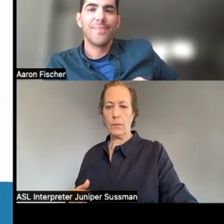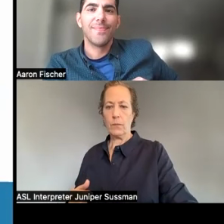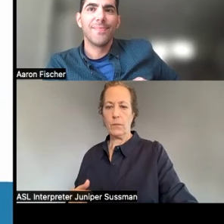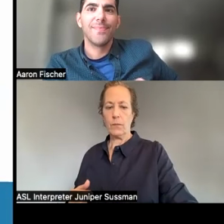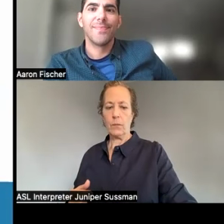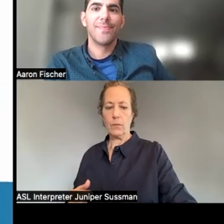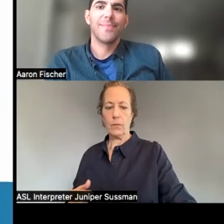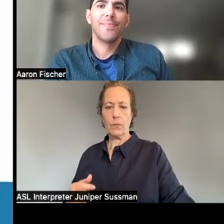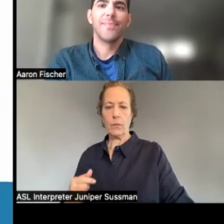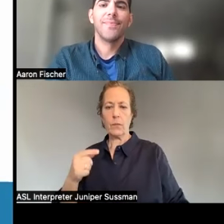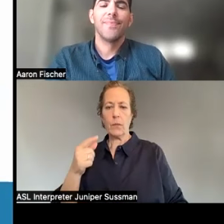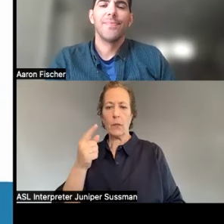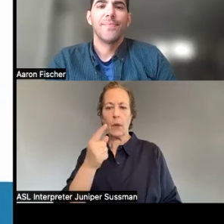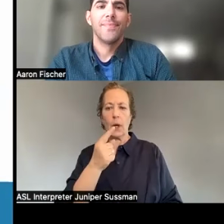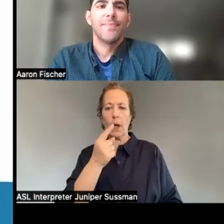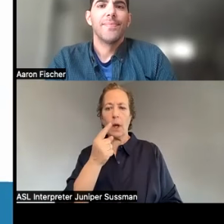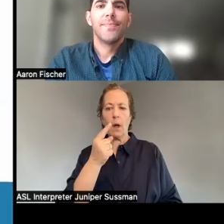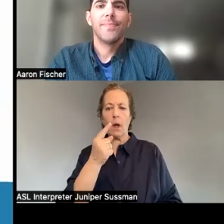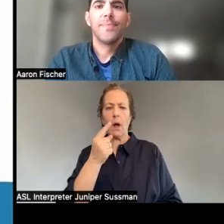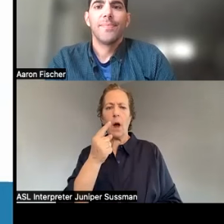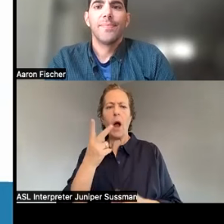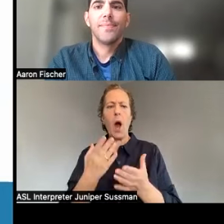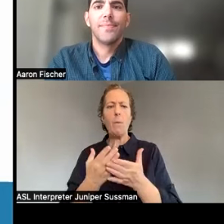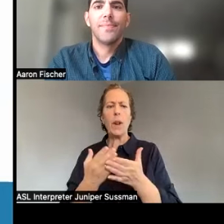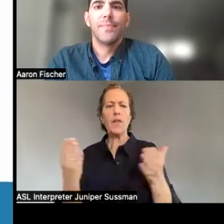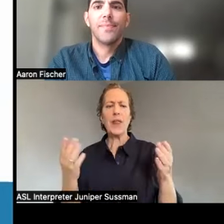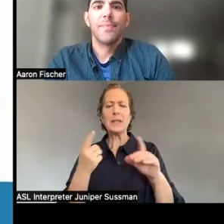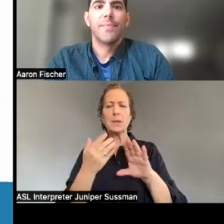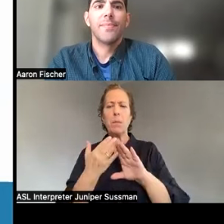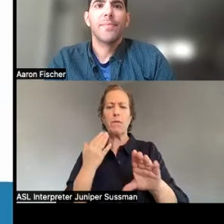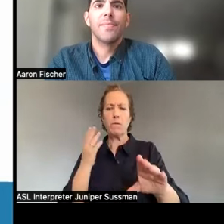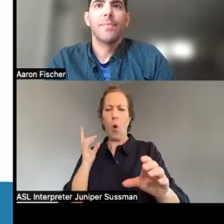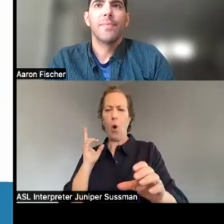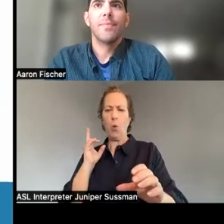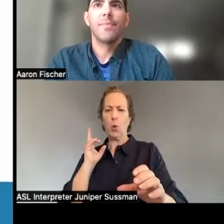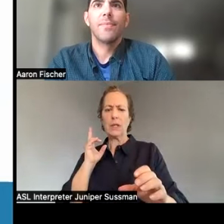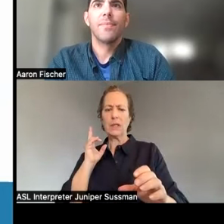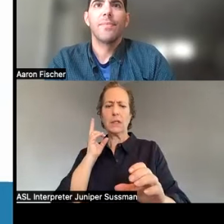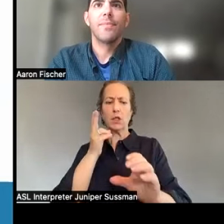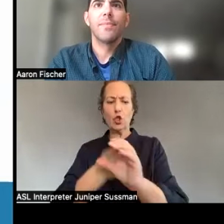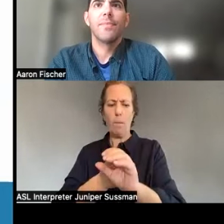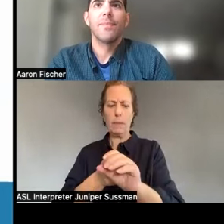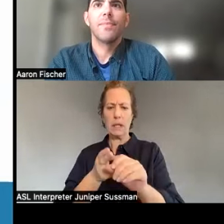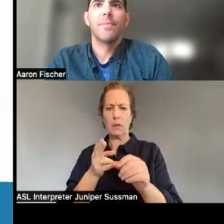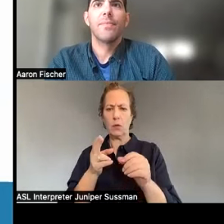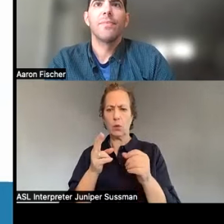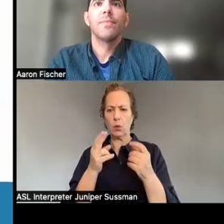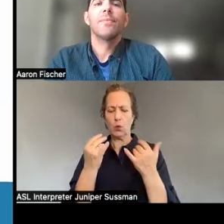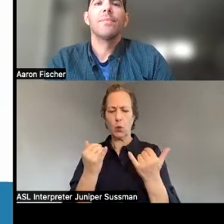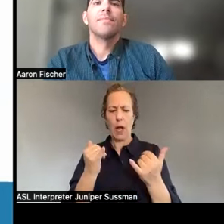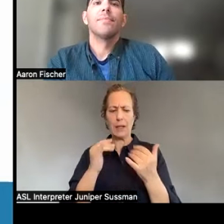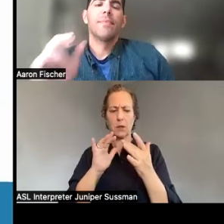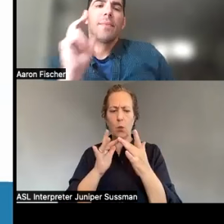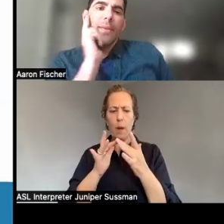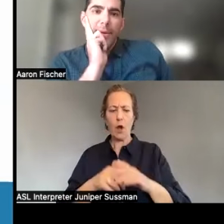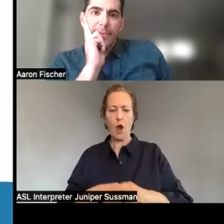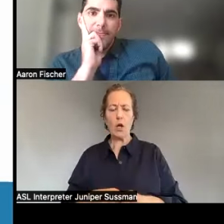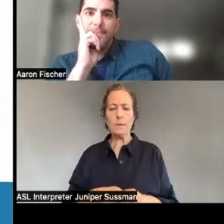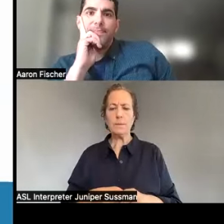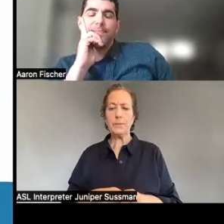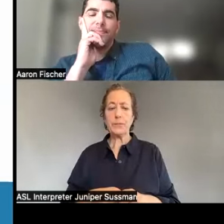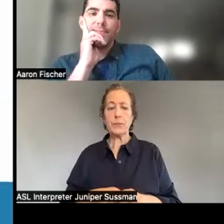Couple of initial things before we jump into the real meat of today's webinar. On the screen, I have the learning